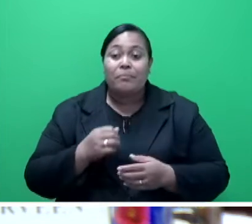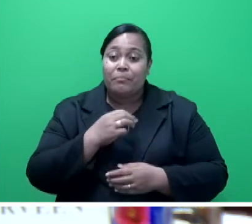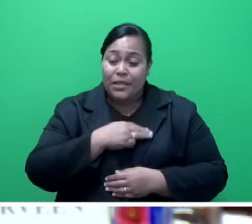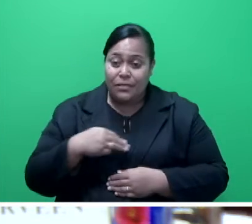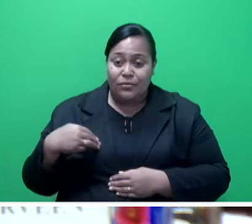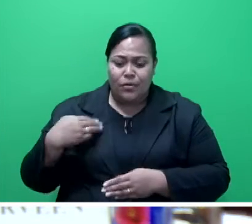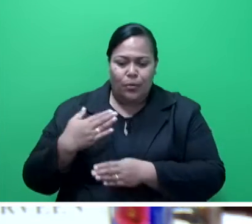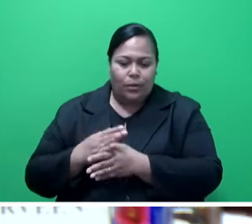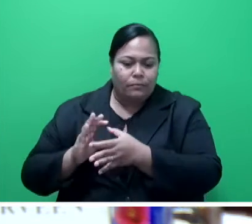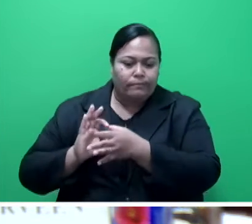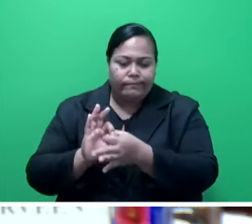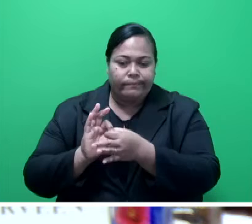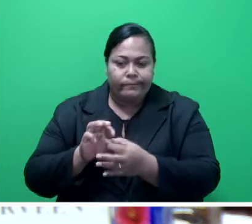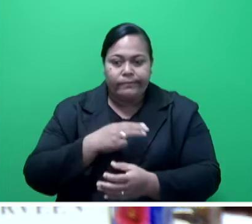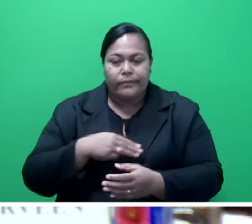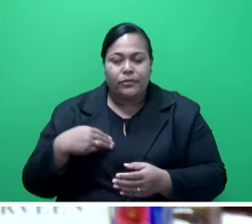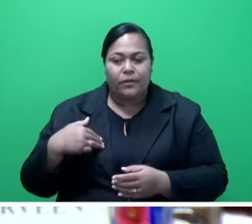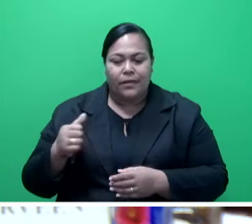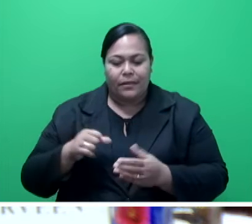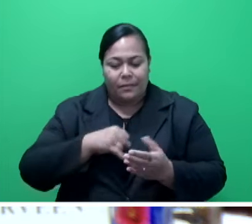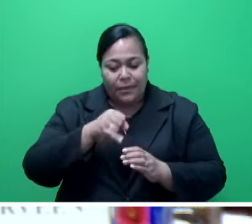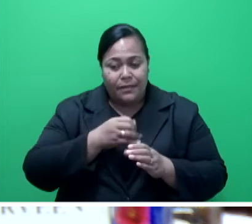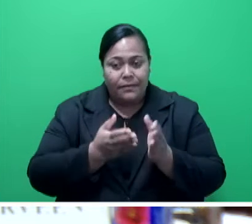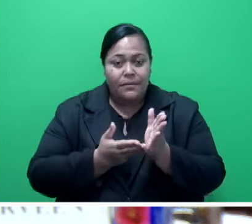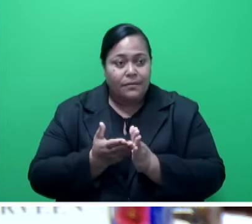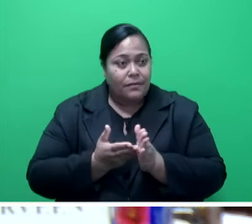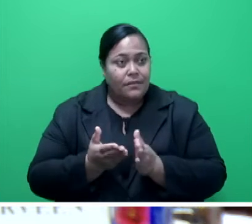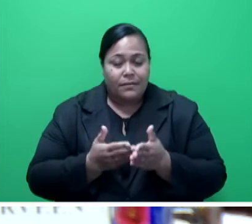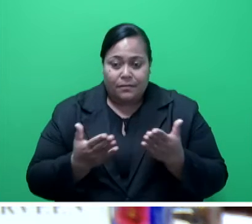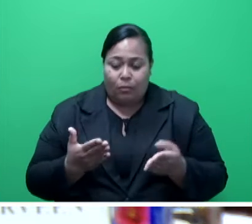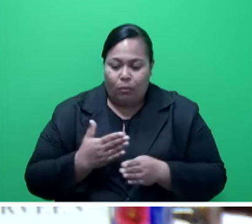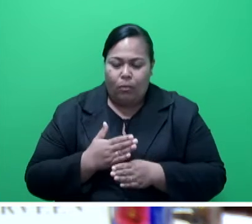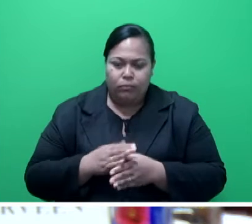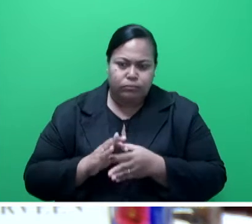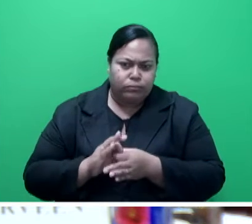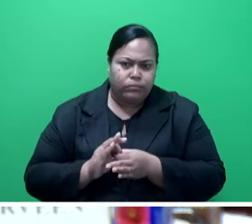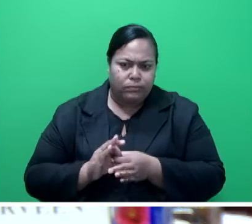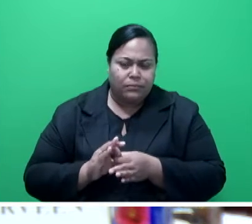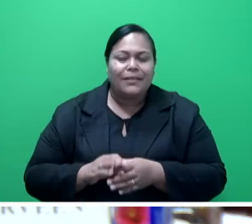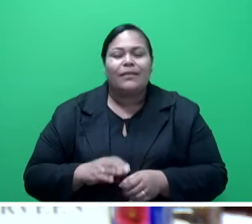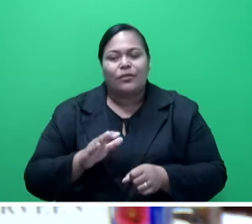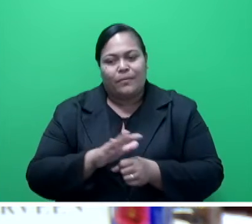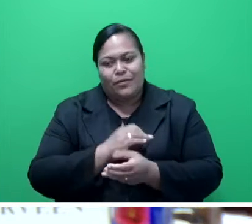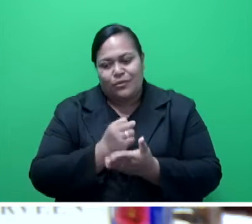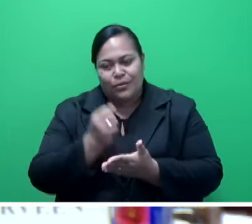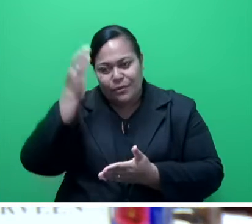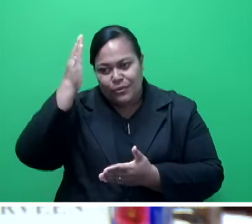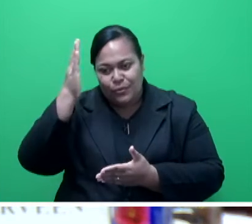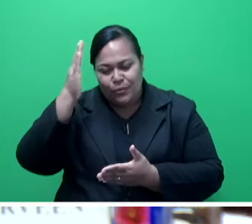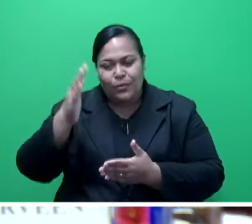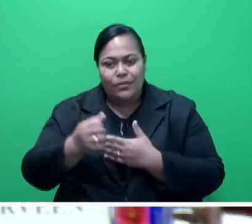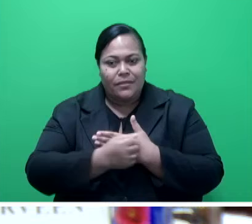Medical Services, has undertaken a considerable amount of work to keep our schools safe. In